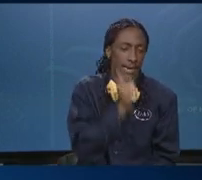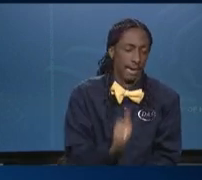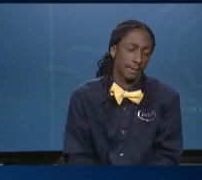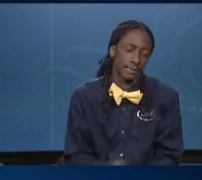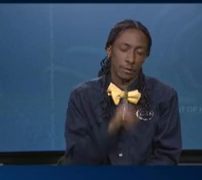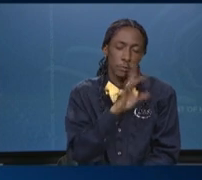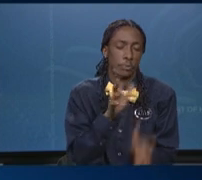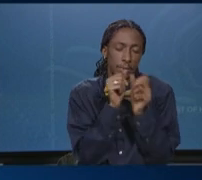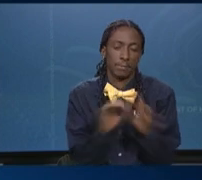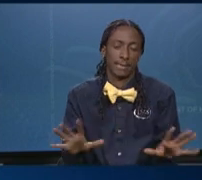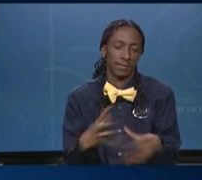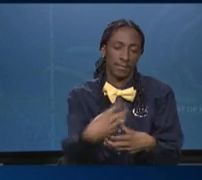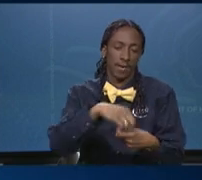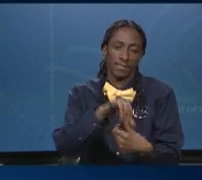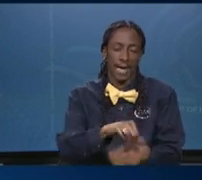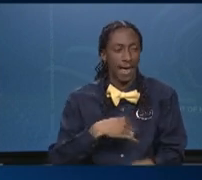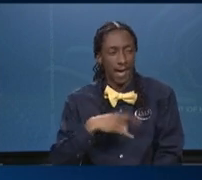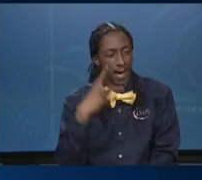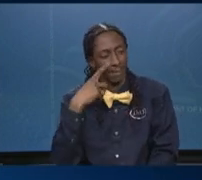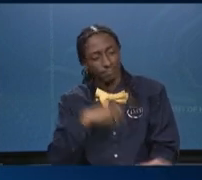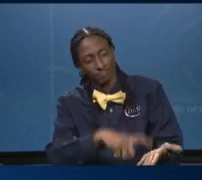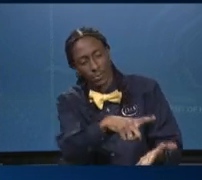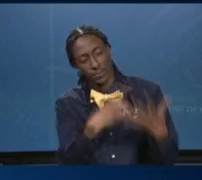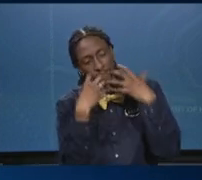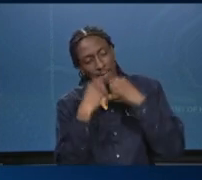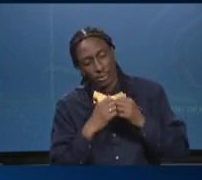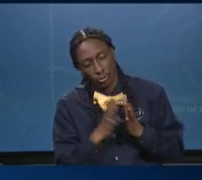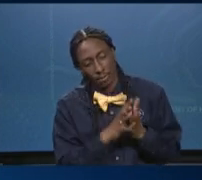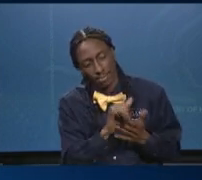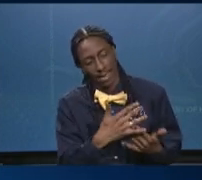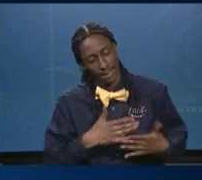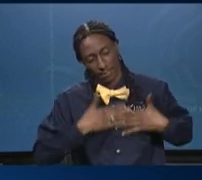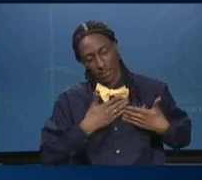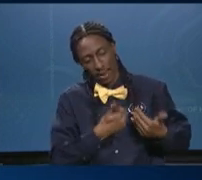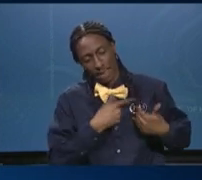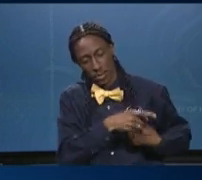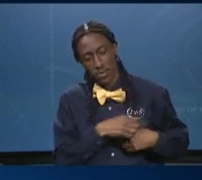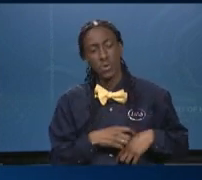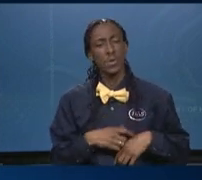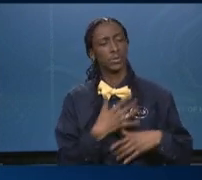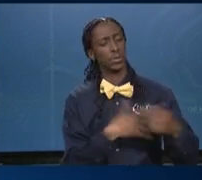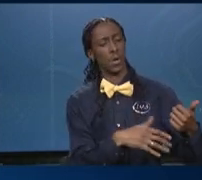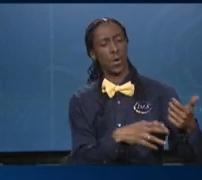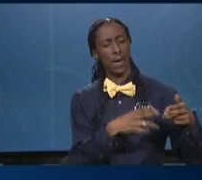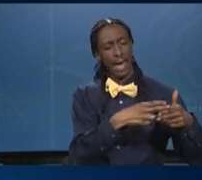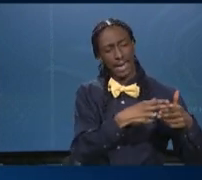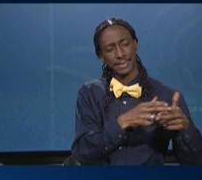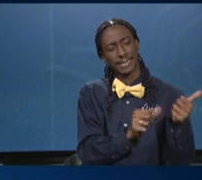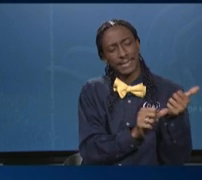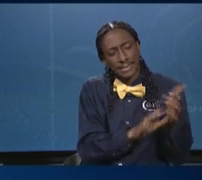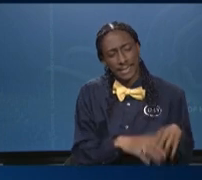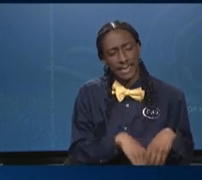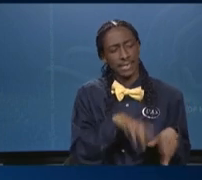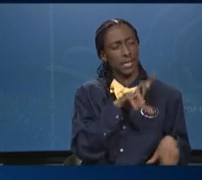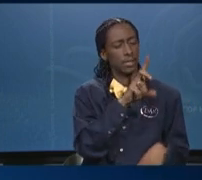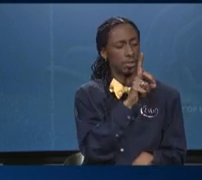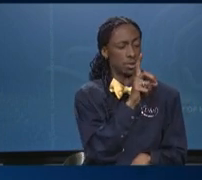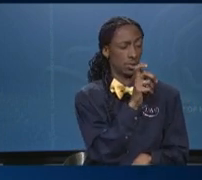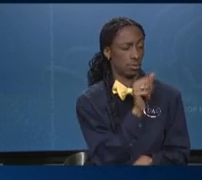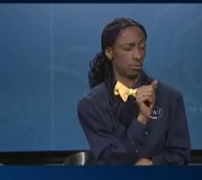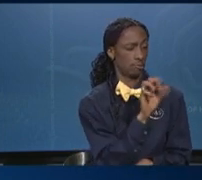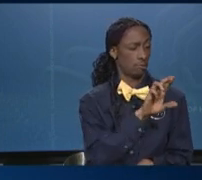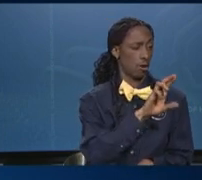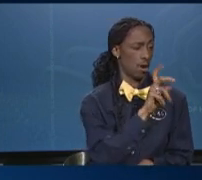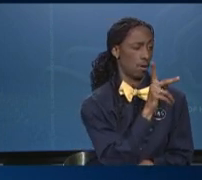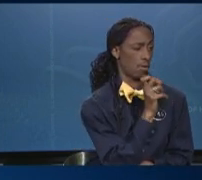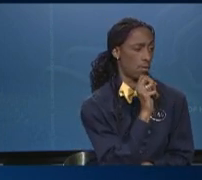you're very passionate. We're very lucky to have you. Acting Assistant Secretary Barkoff, good to see you. I think many of you